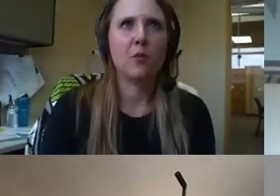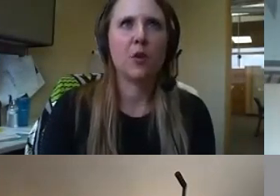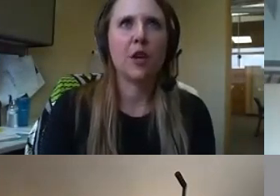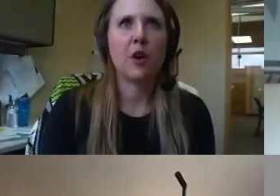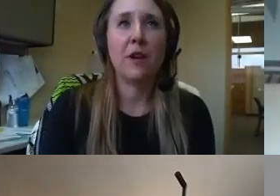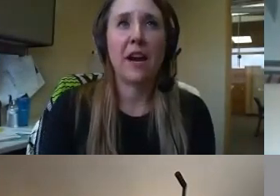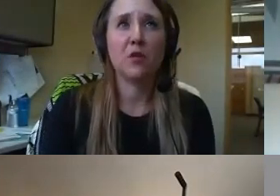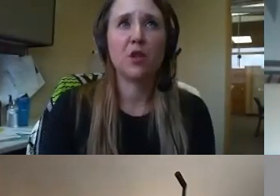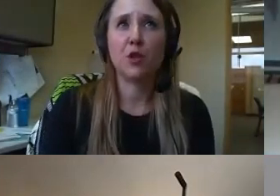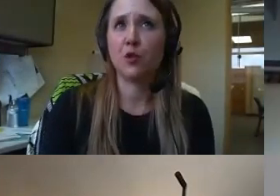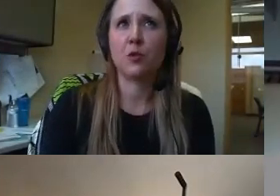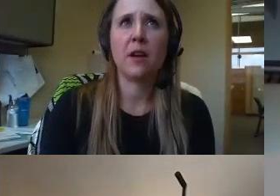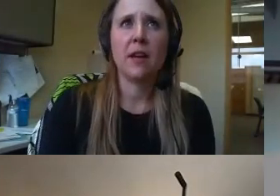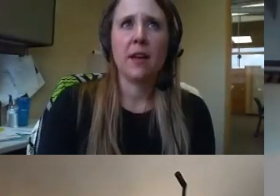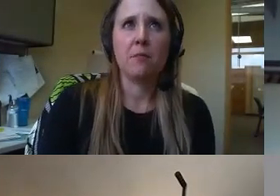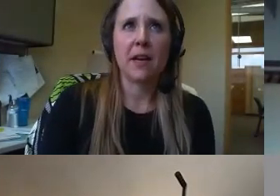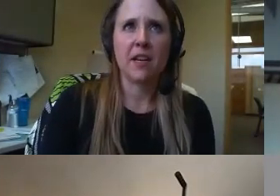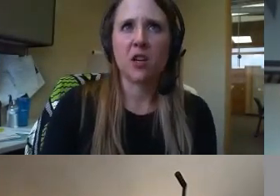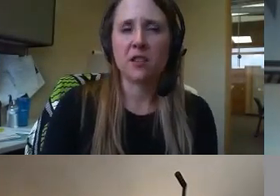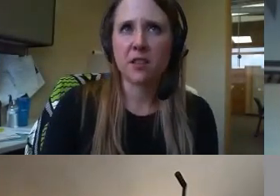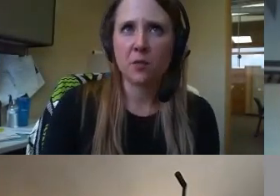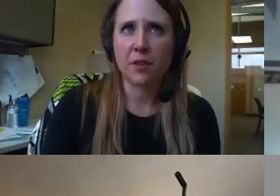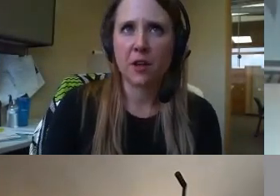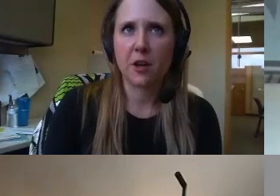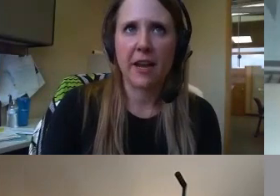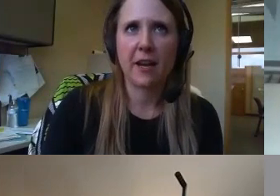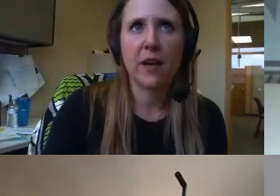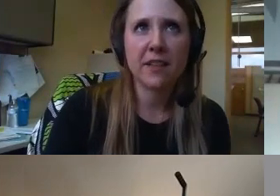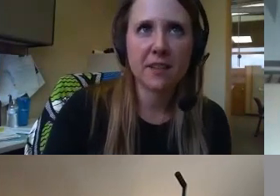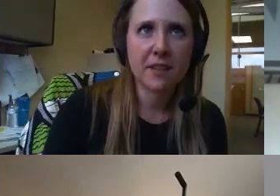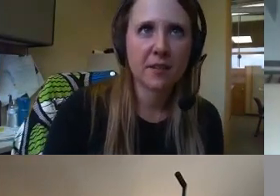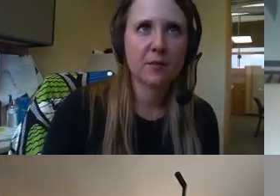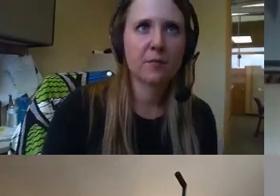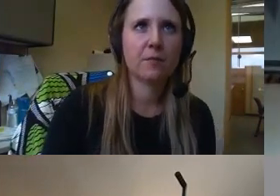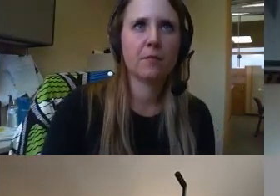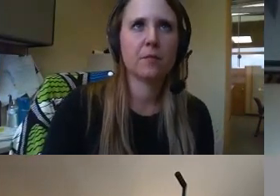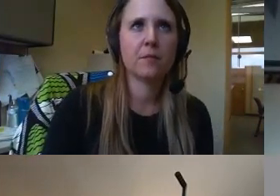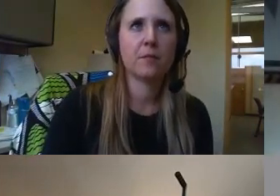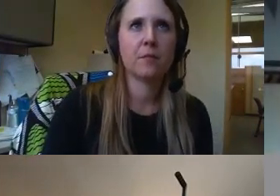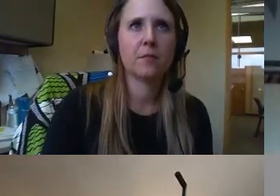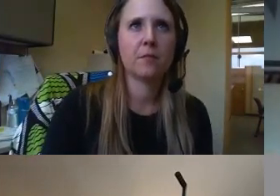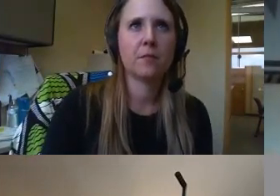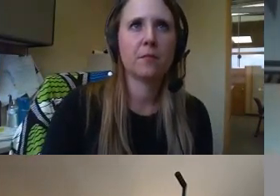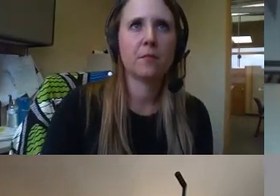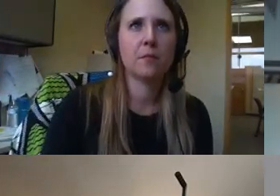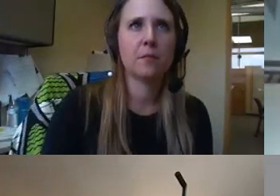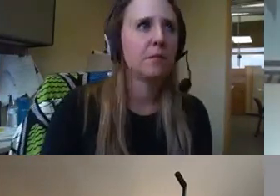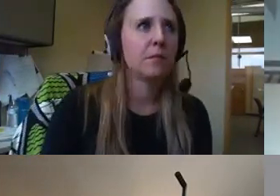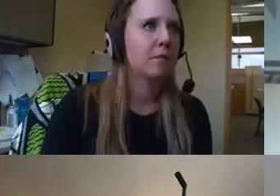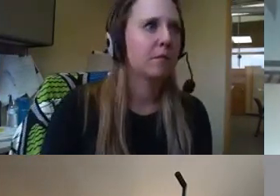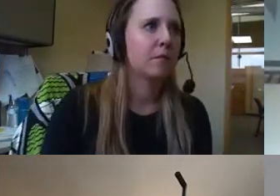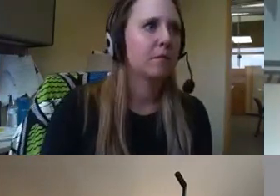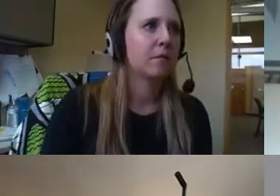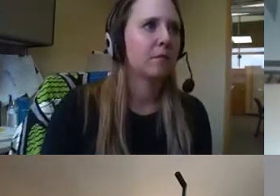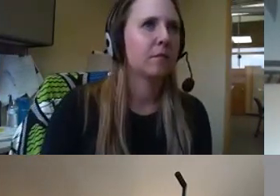Great, thank you. We're going to go now to Becky Johnson with her hand raised. All right, Becky, you should have